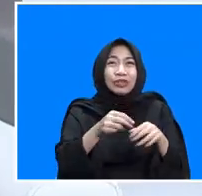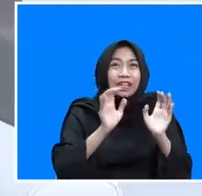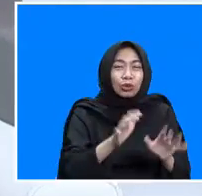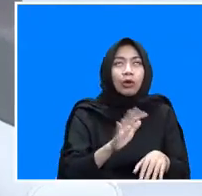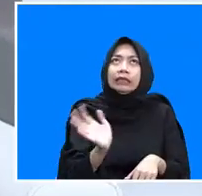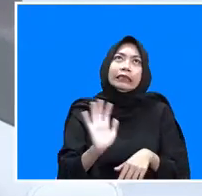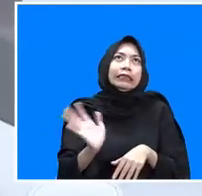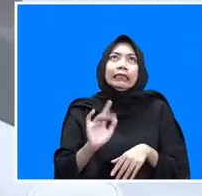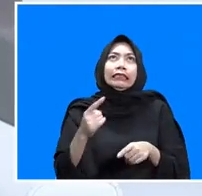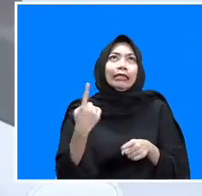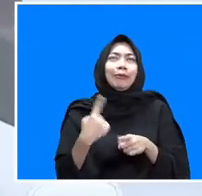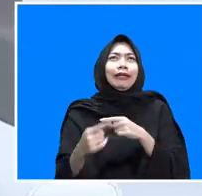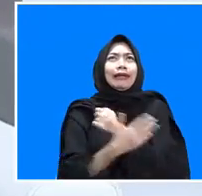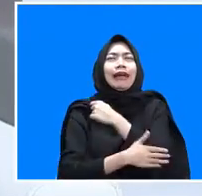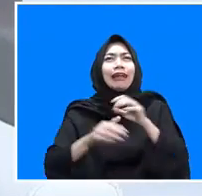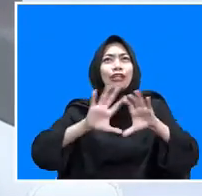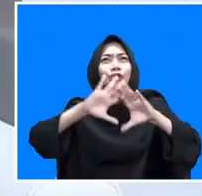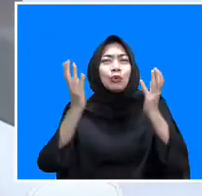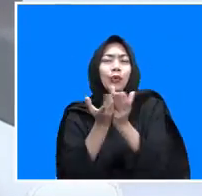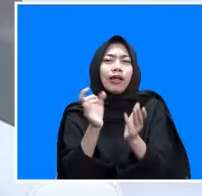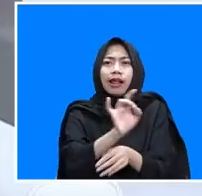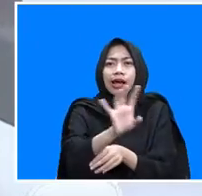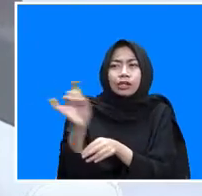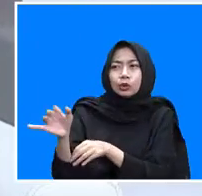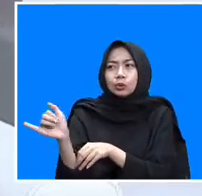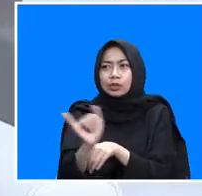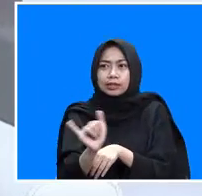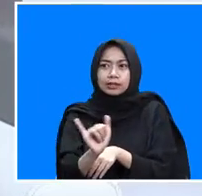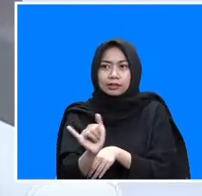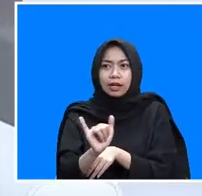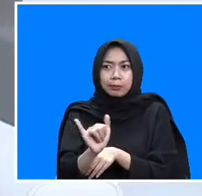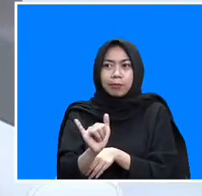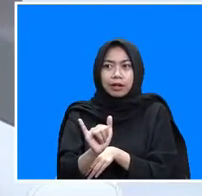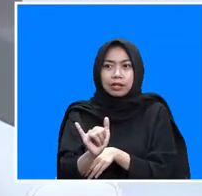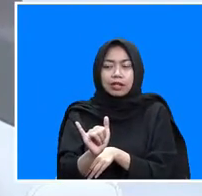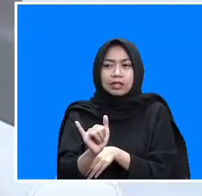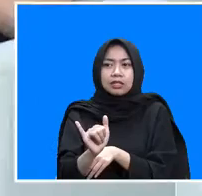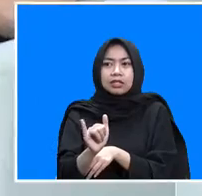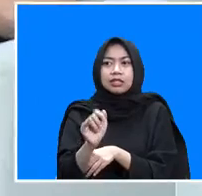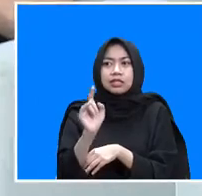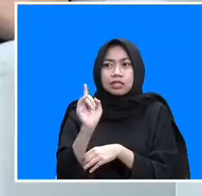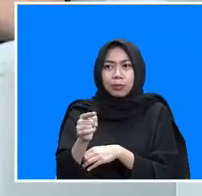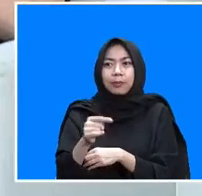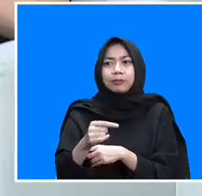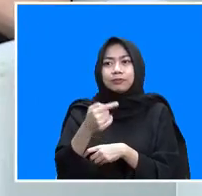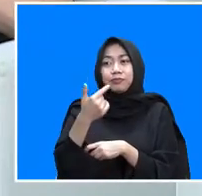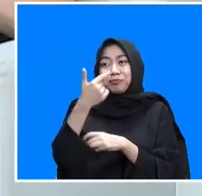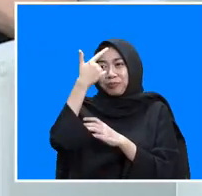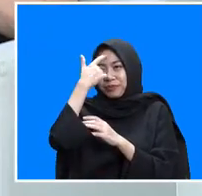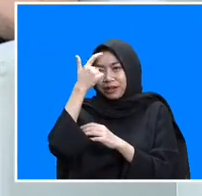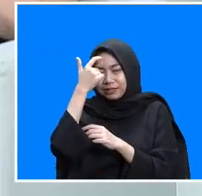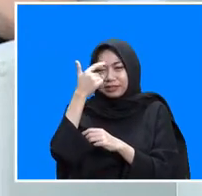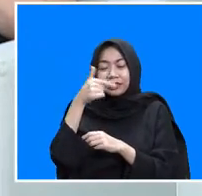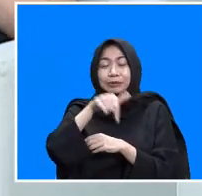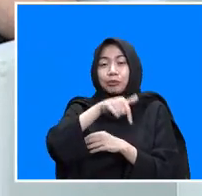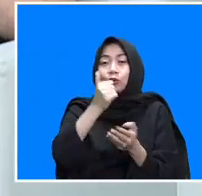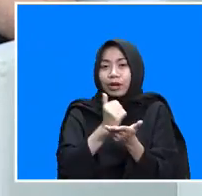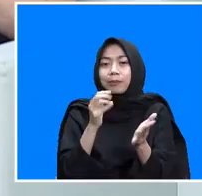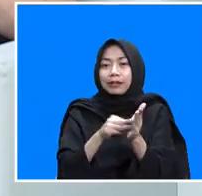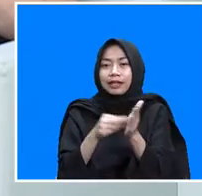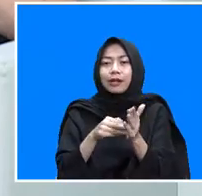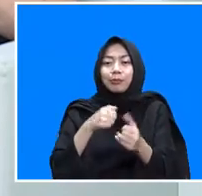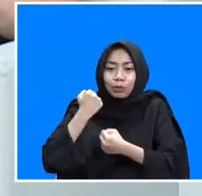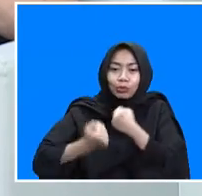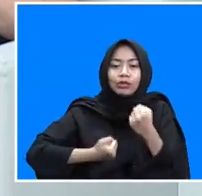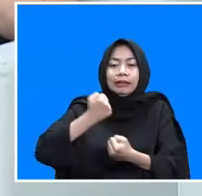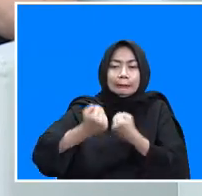you know, I think we understand that there are, you know, inequities in Indonesia in terms of learning that we are trying to tackle. But